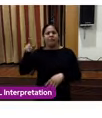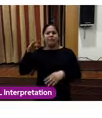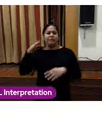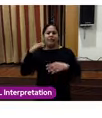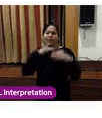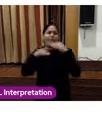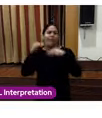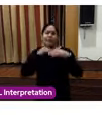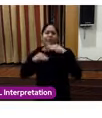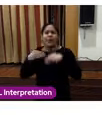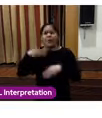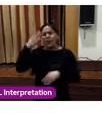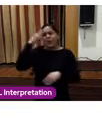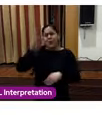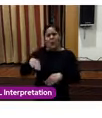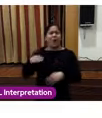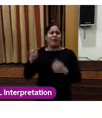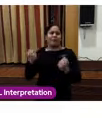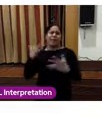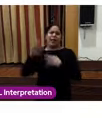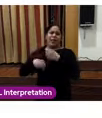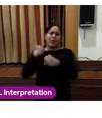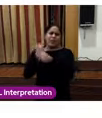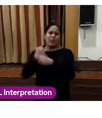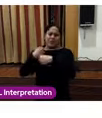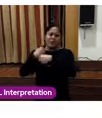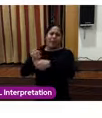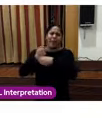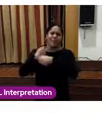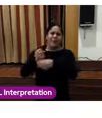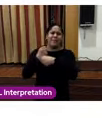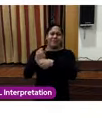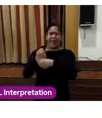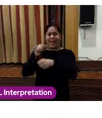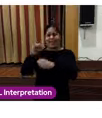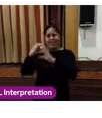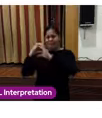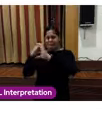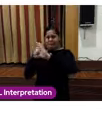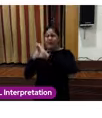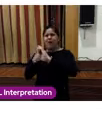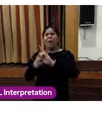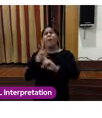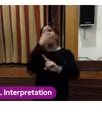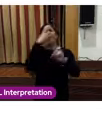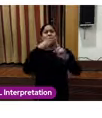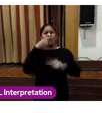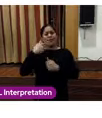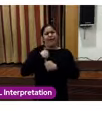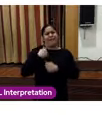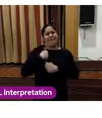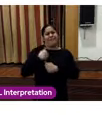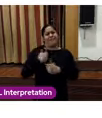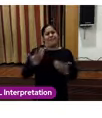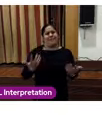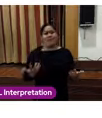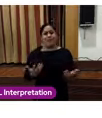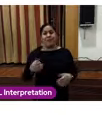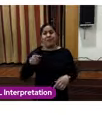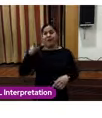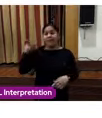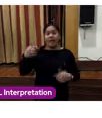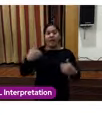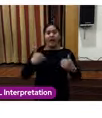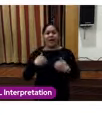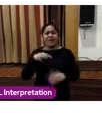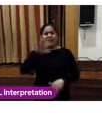specific pipeline is still one of foreign dependence because it goes to Canada. And then three, they have 9,000